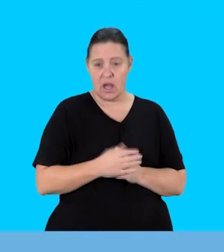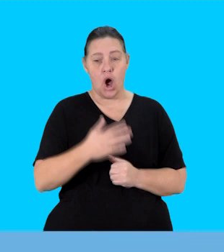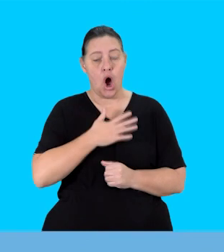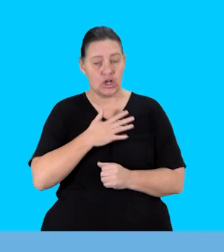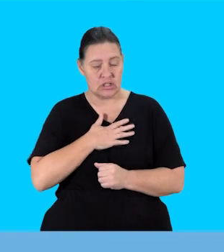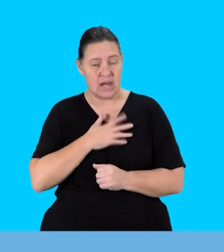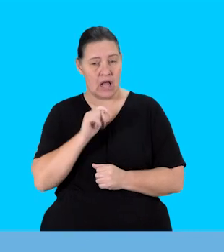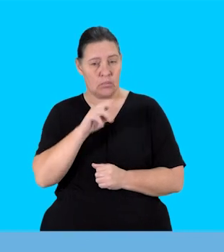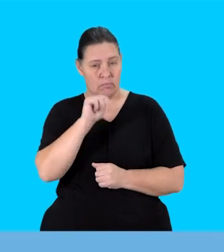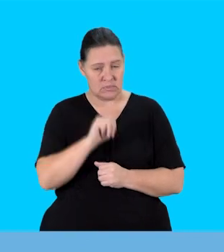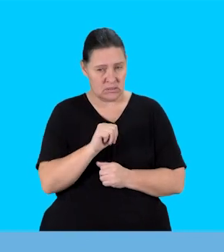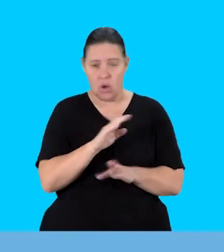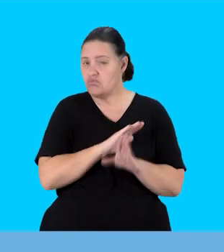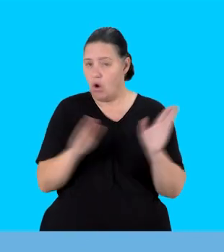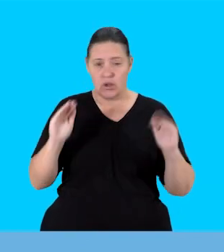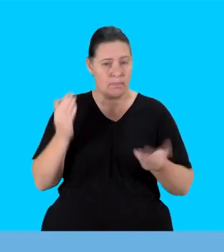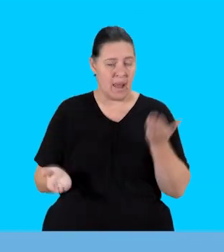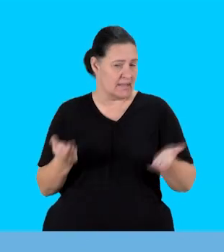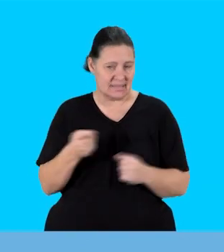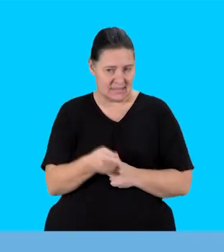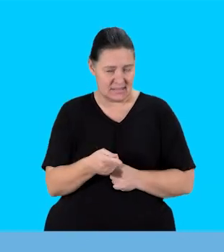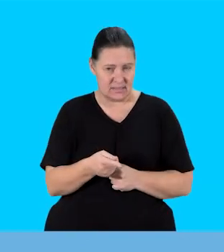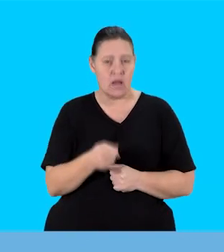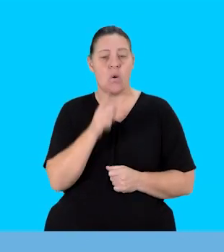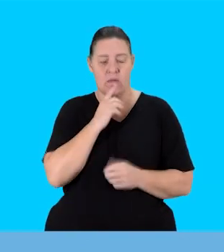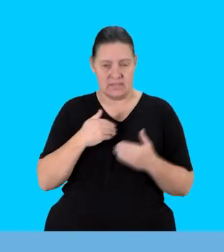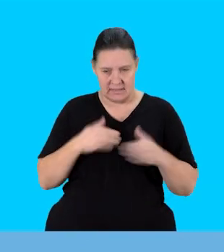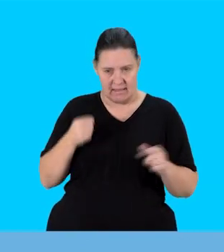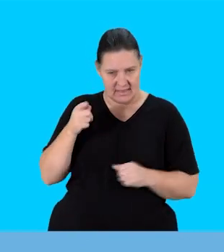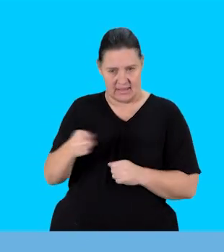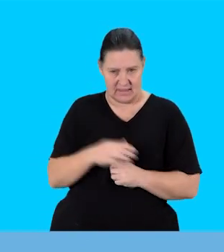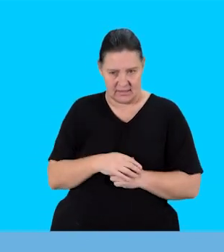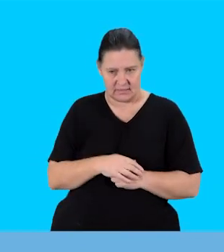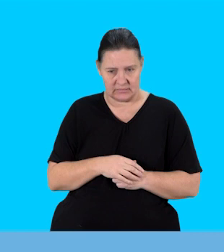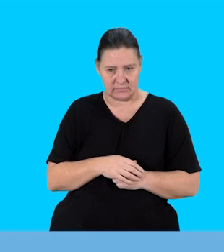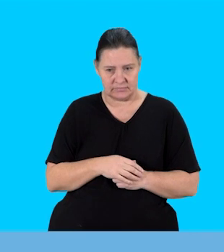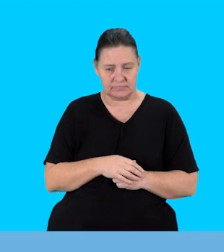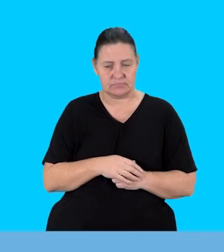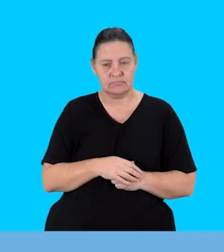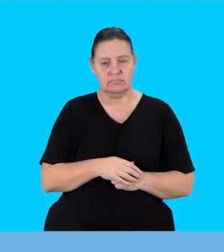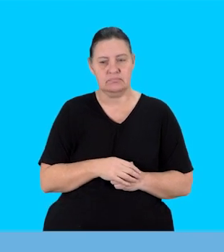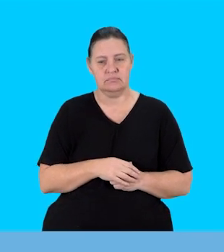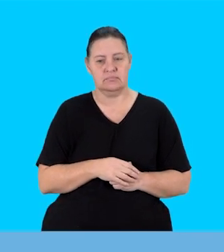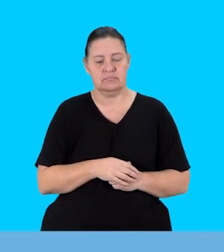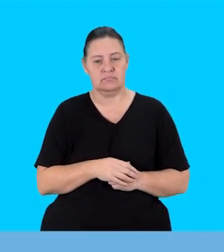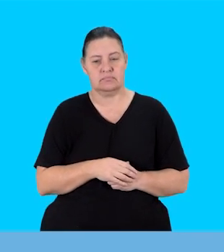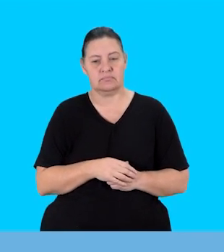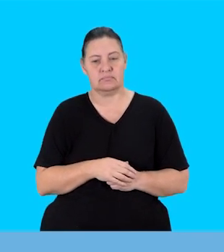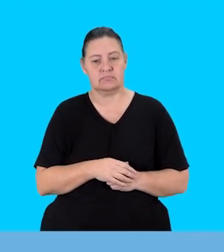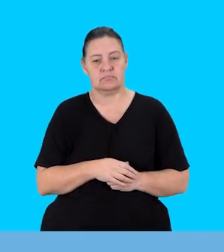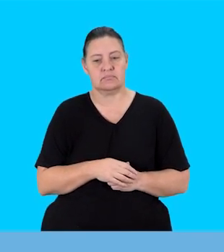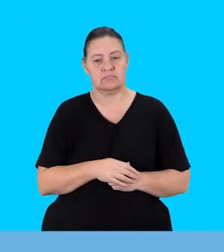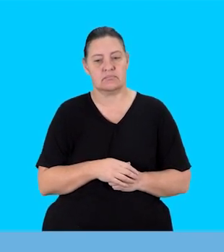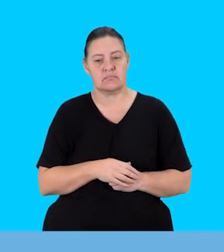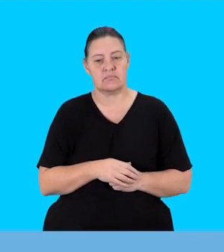the oxygen atoms are not equal or they are not balanced, we are going to start there. So that is our starting point, balancing the